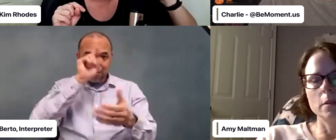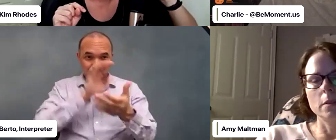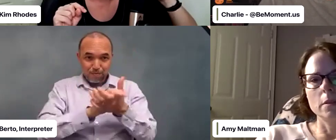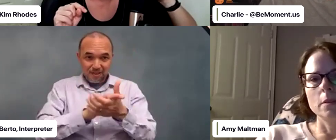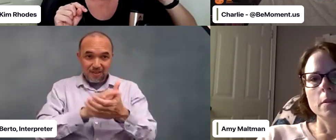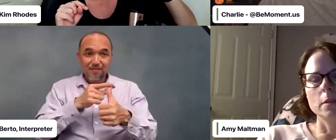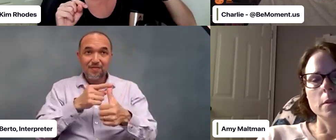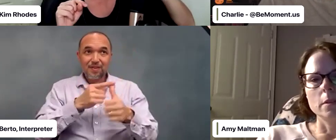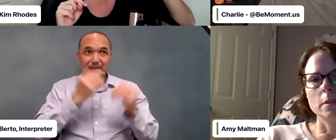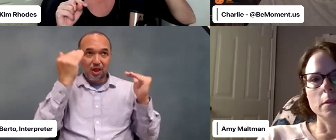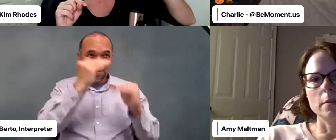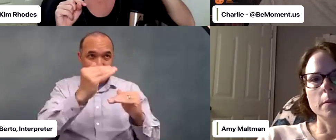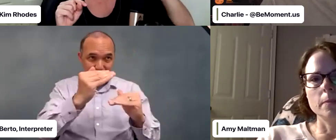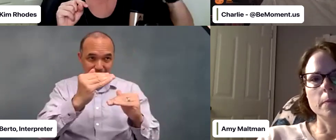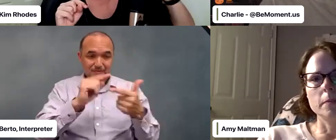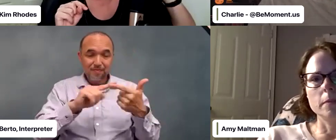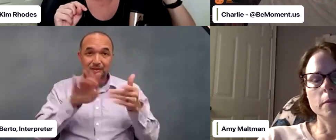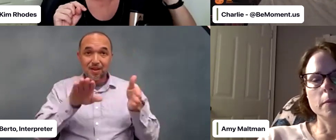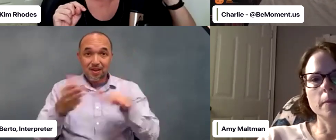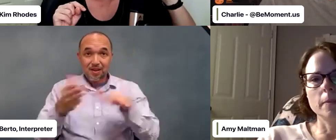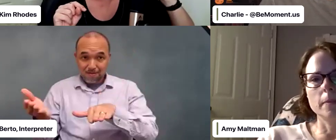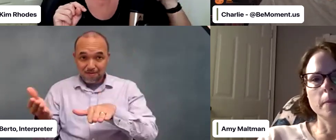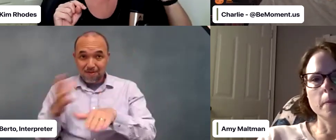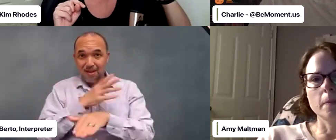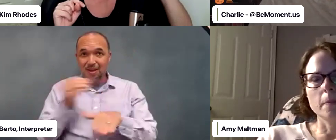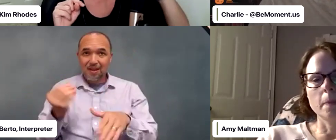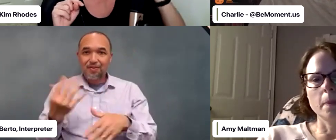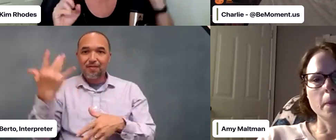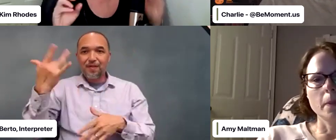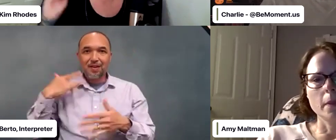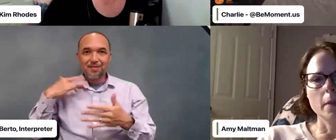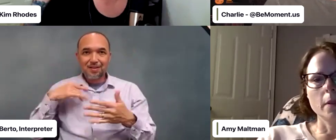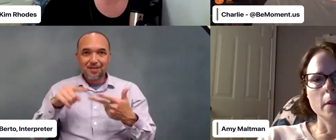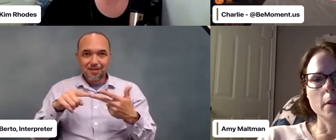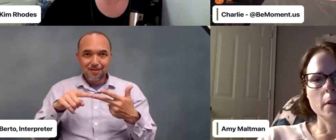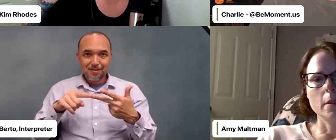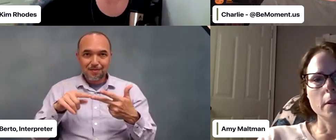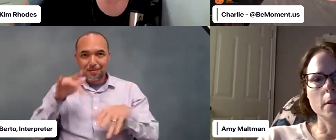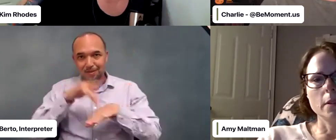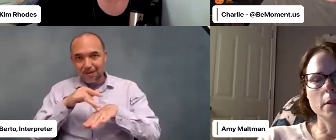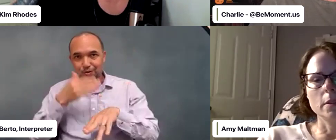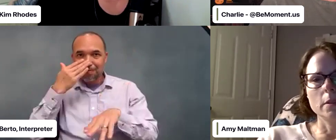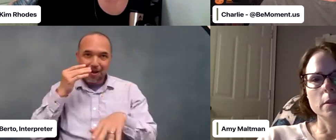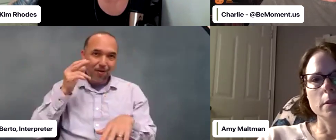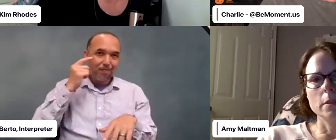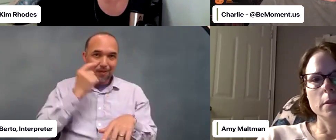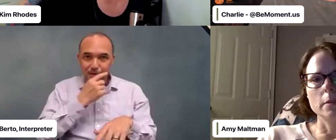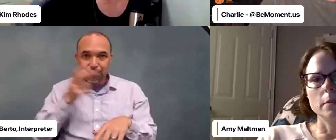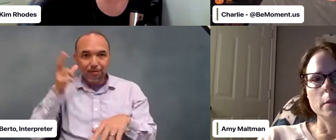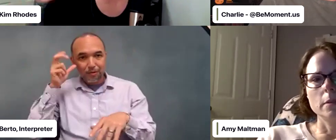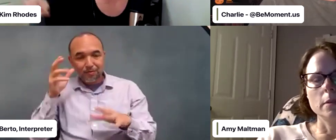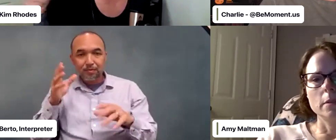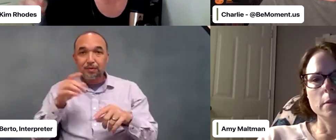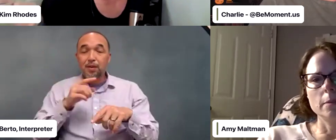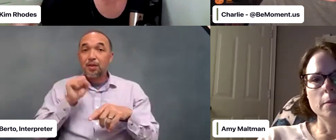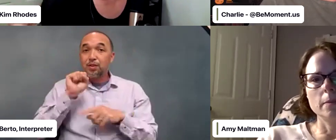mortality, and the reality of the five senses. So if I then am looking for something that will convince my brain to